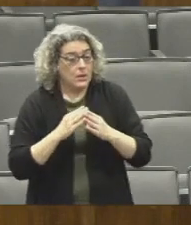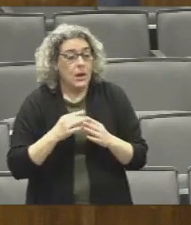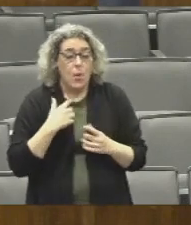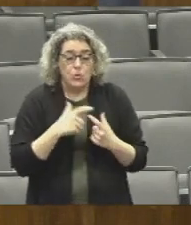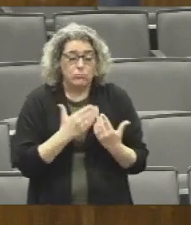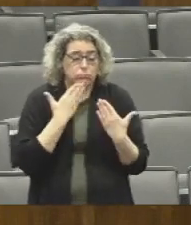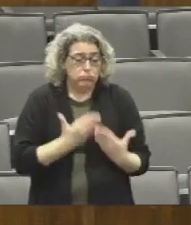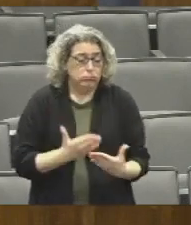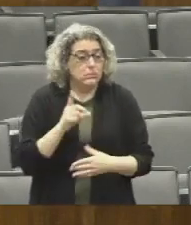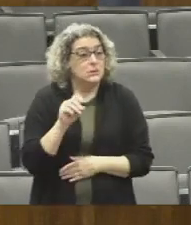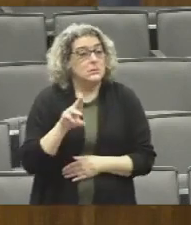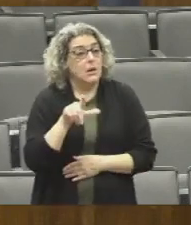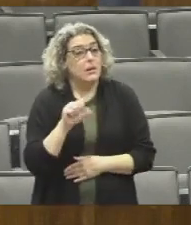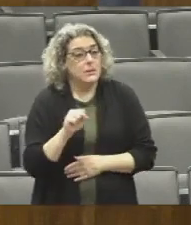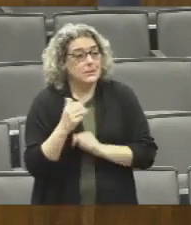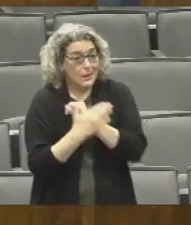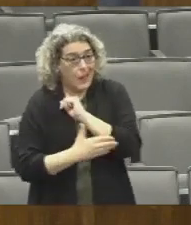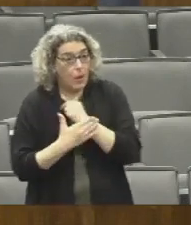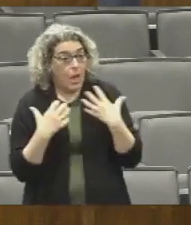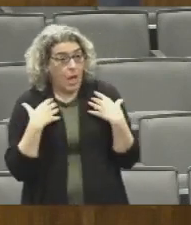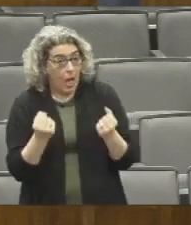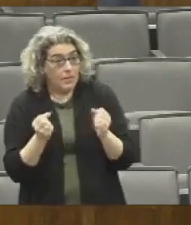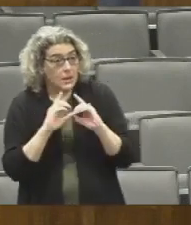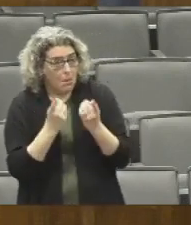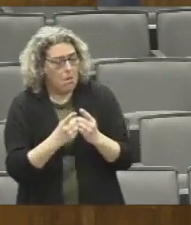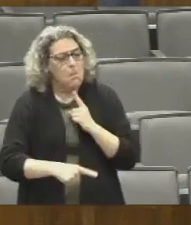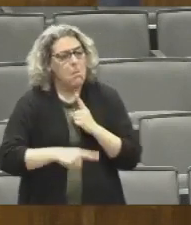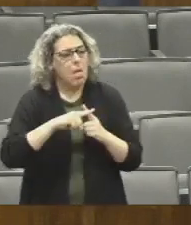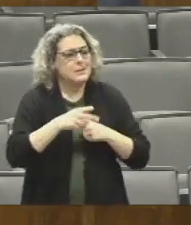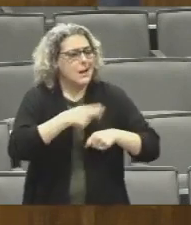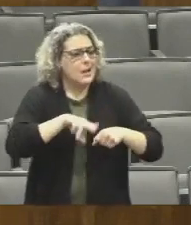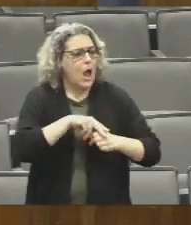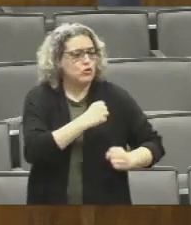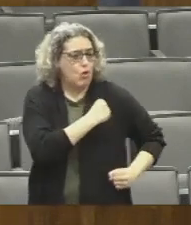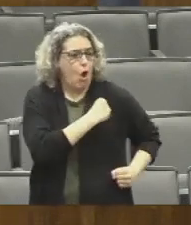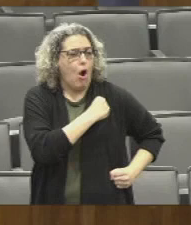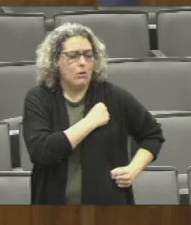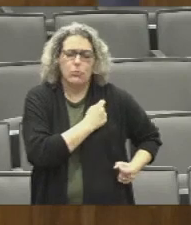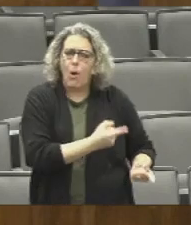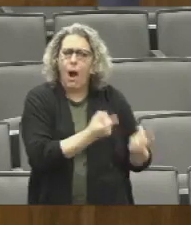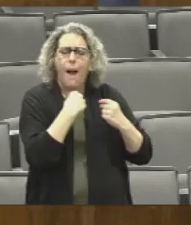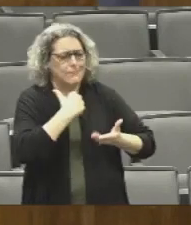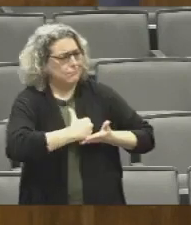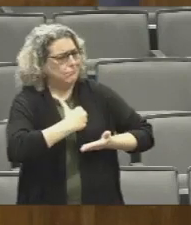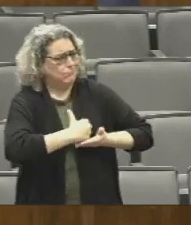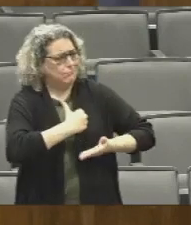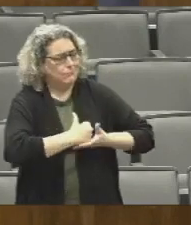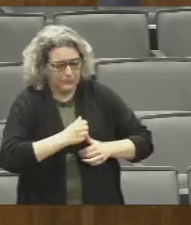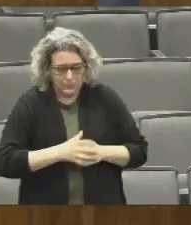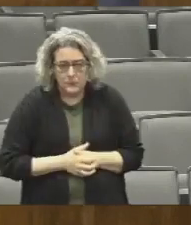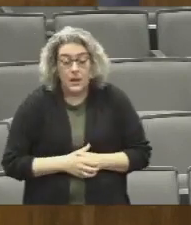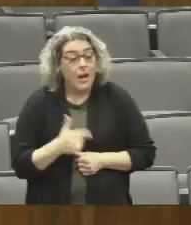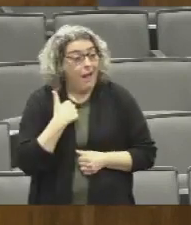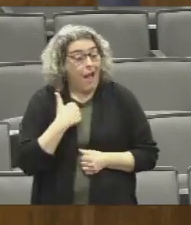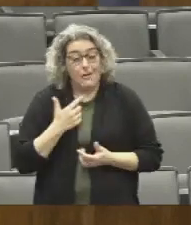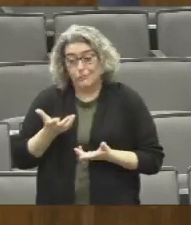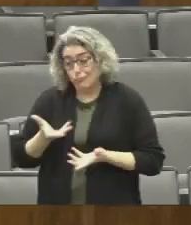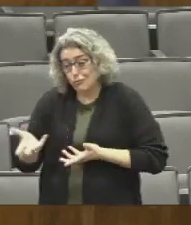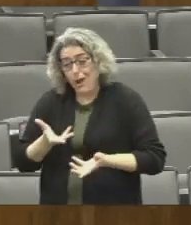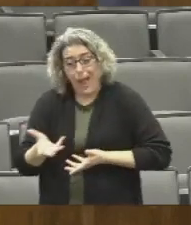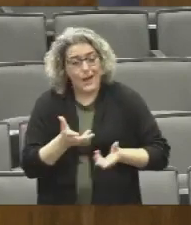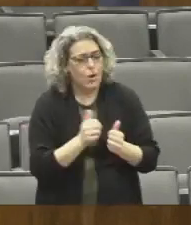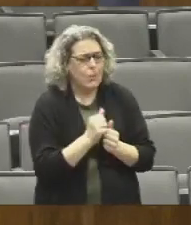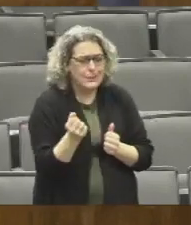County Health Department and the National Guard for coming to our assistance. I have talked to several community